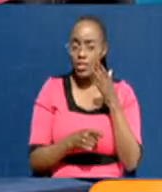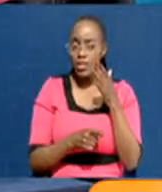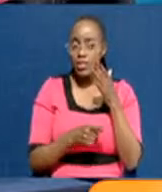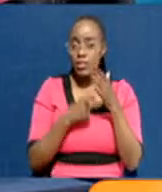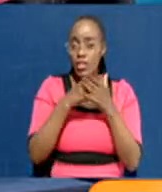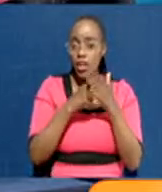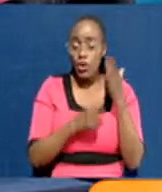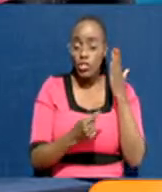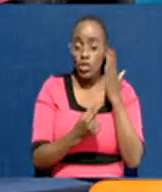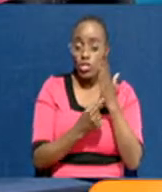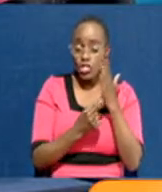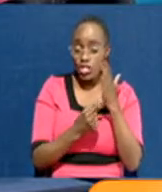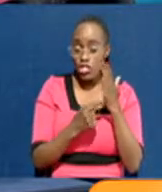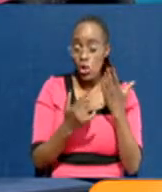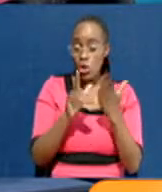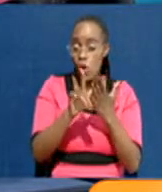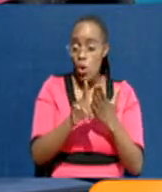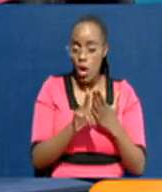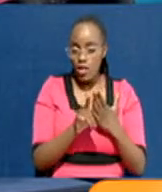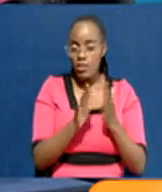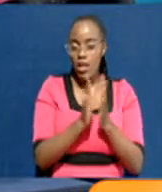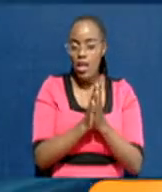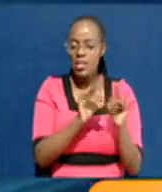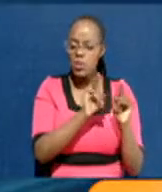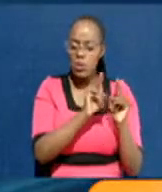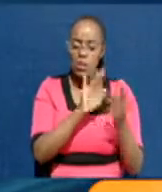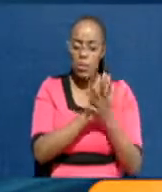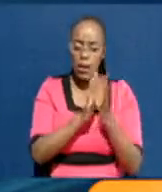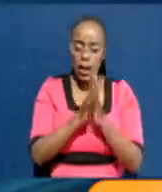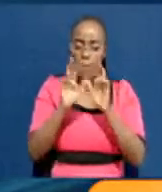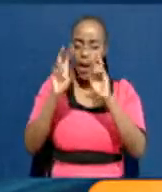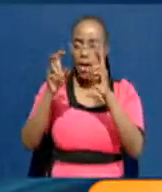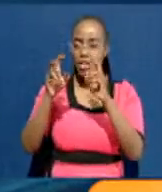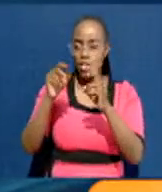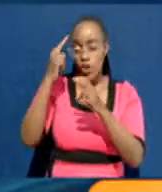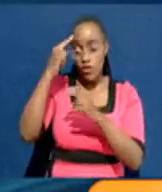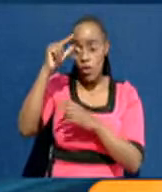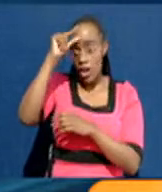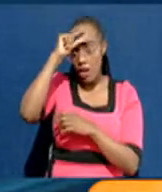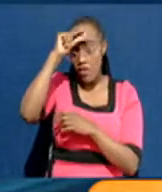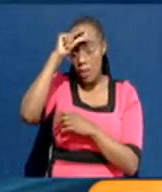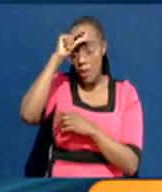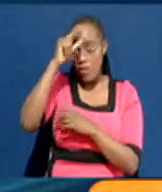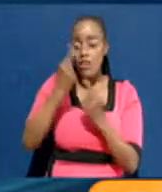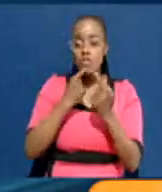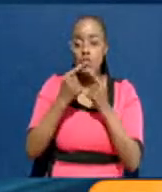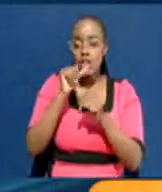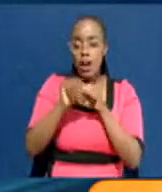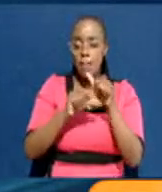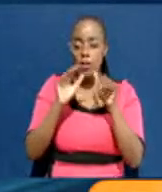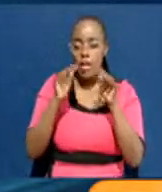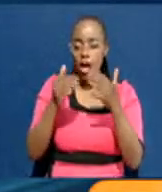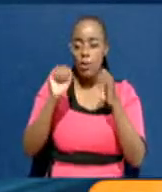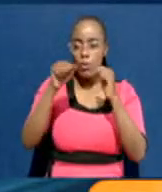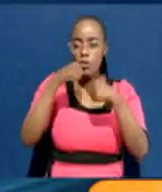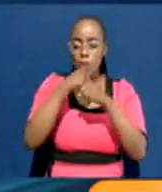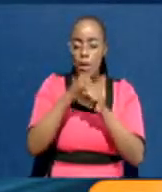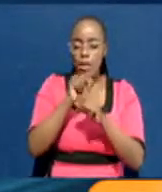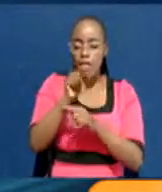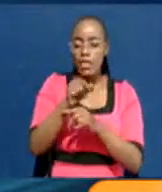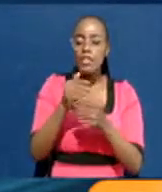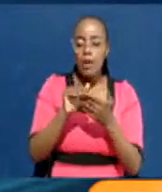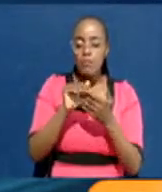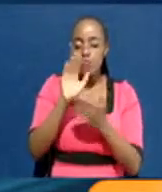of digital lending, digital loans. Indeed, it's become a subject even for the government talking about this and how to make this more